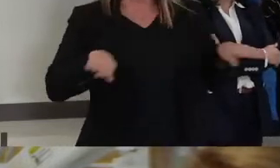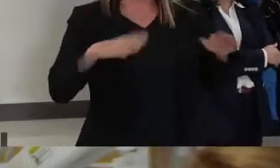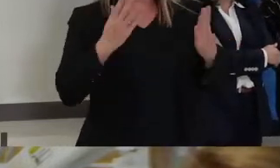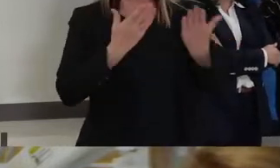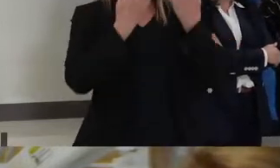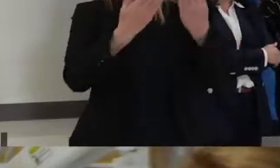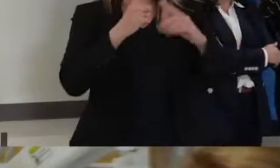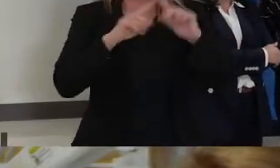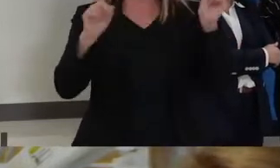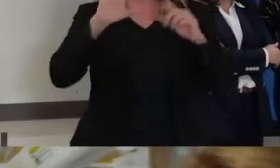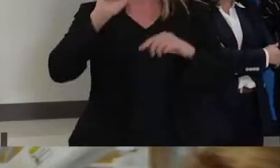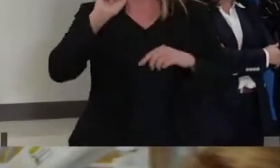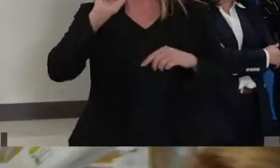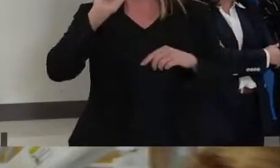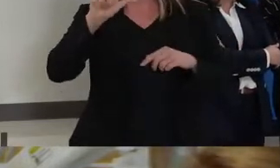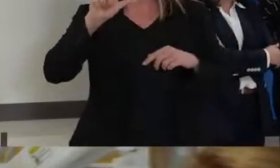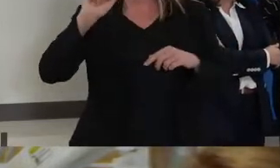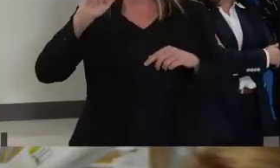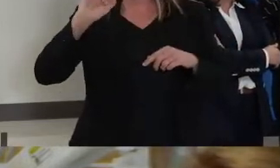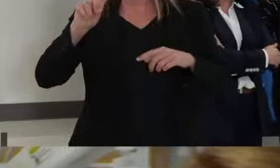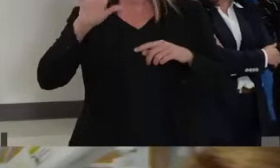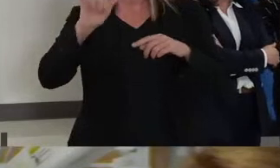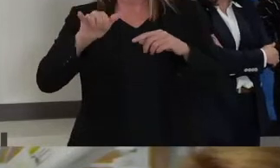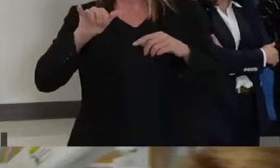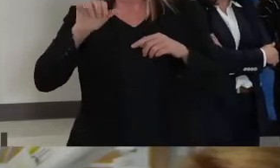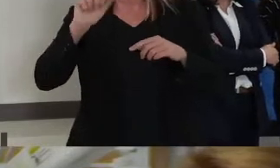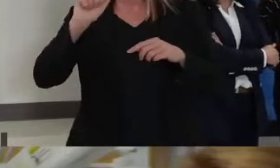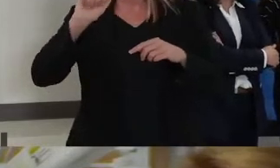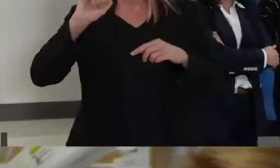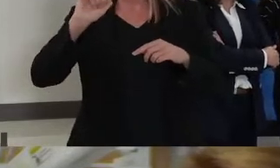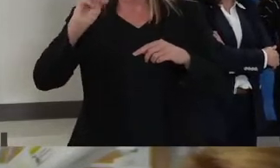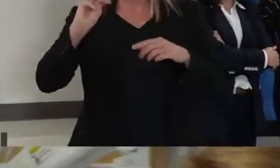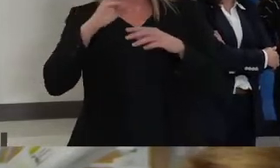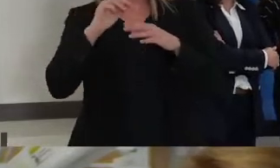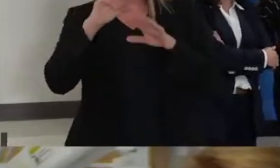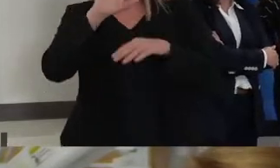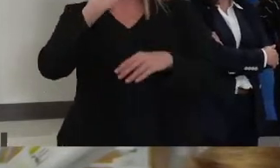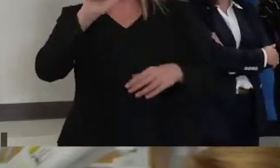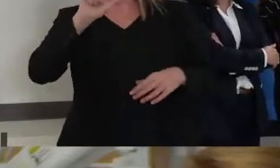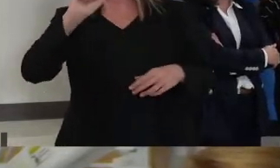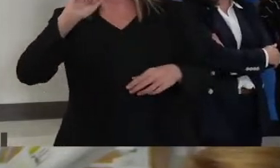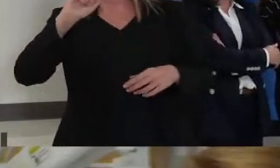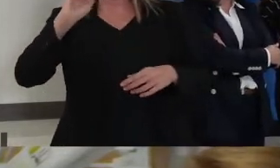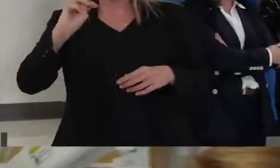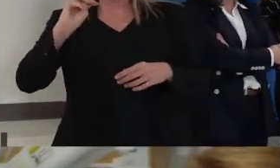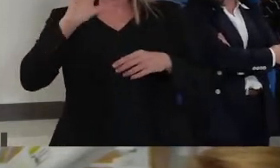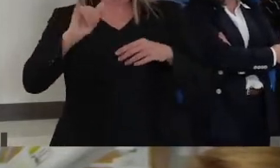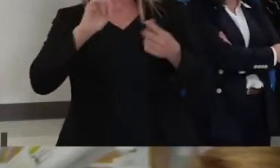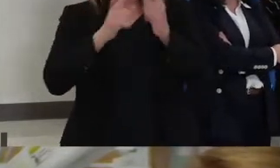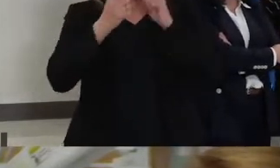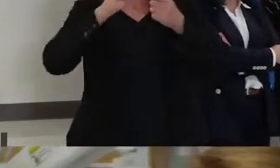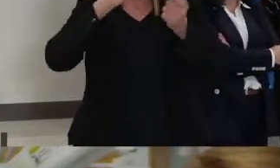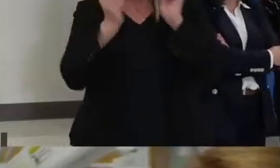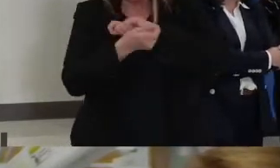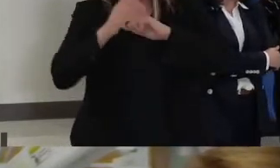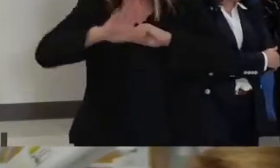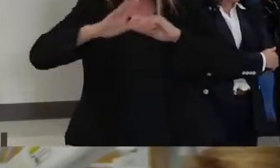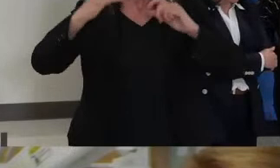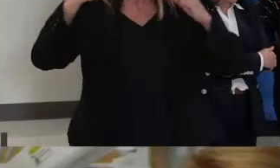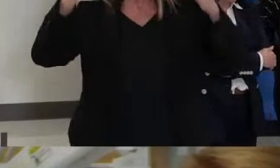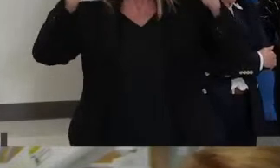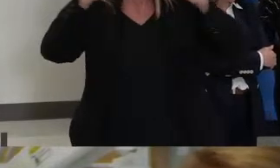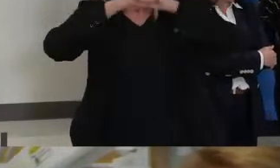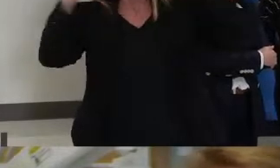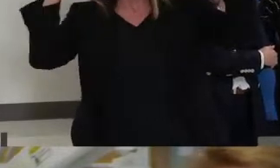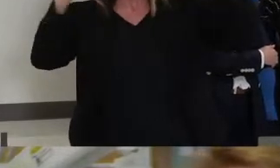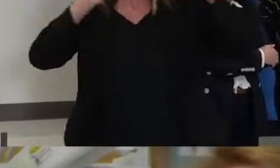but CalAIM, I mean, that's about integrating brain health and physical health. That's about changing the entire paradigm and focus of the Medi-Cal system and